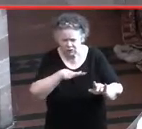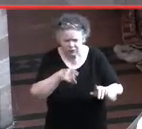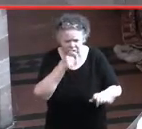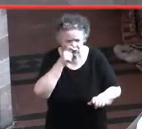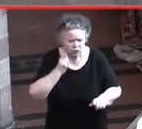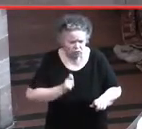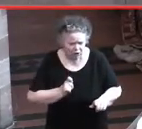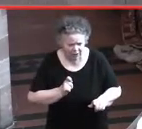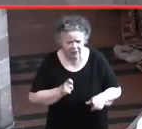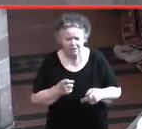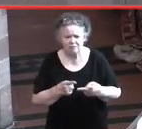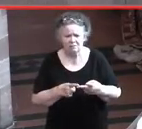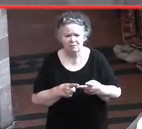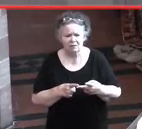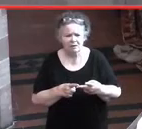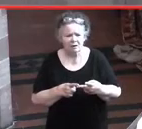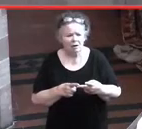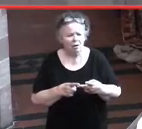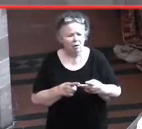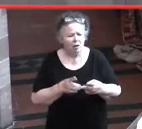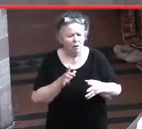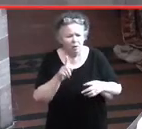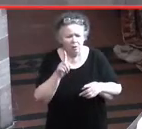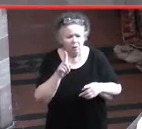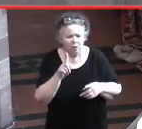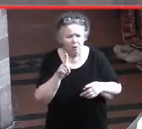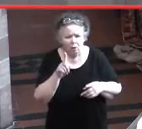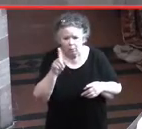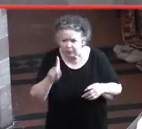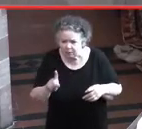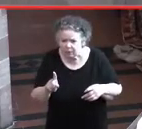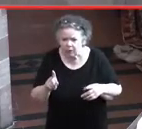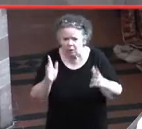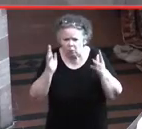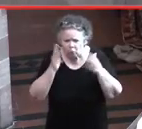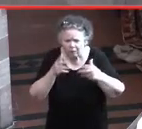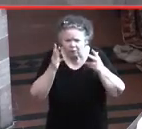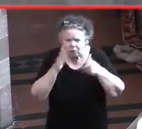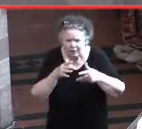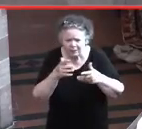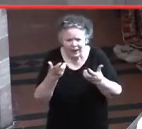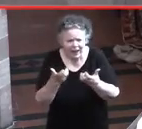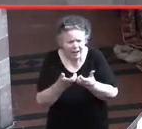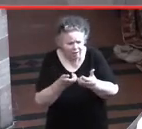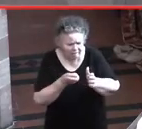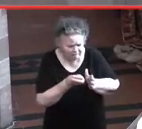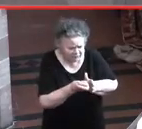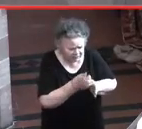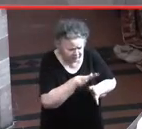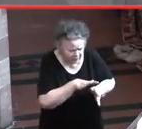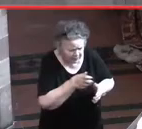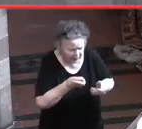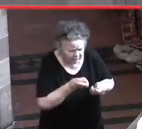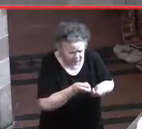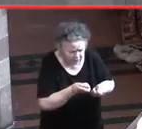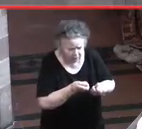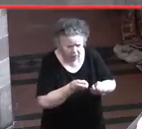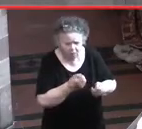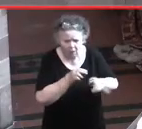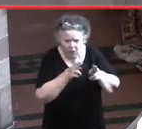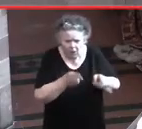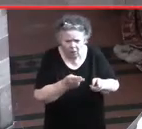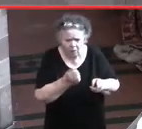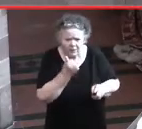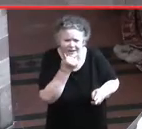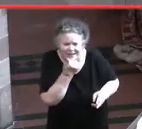Ukraine, or those increasingly worried about feeding their families or heating their homes,